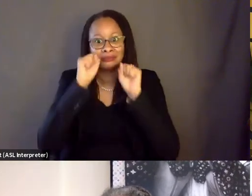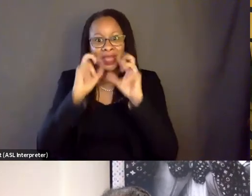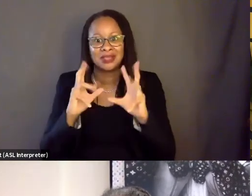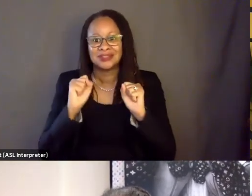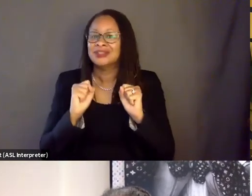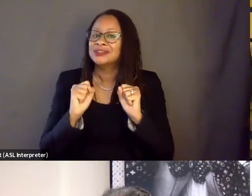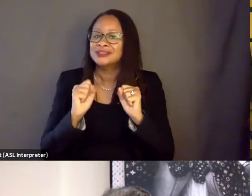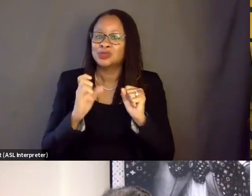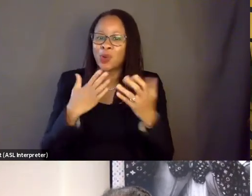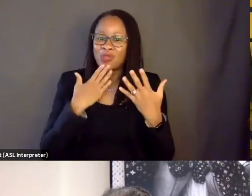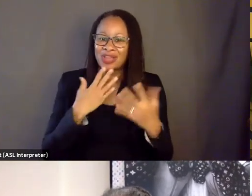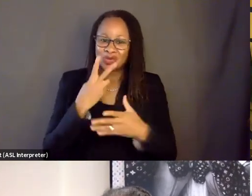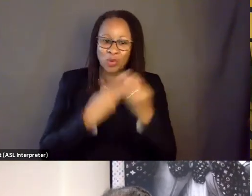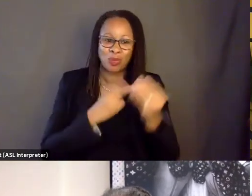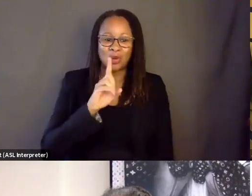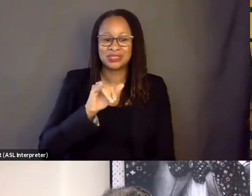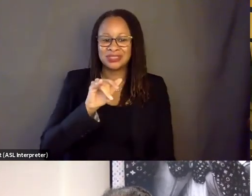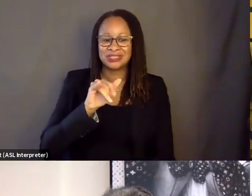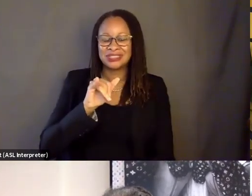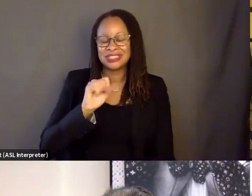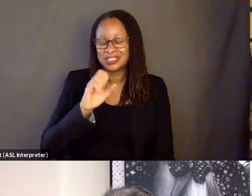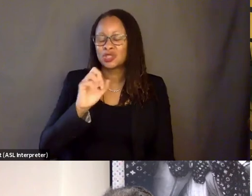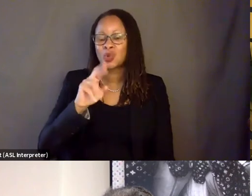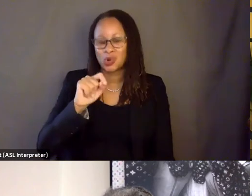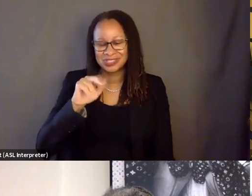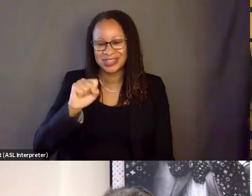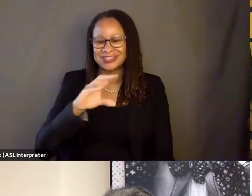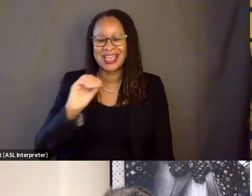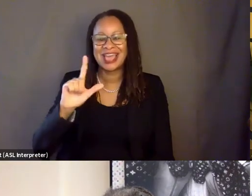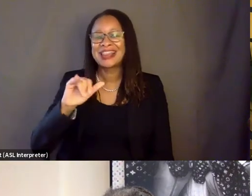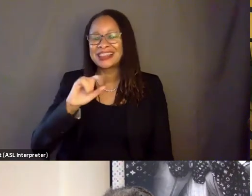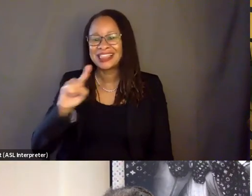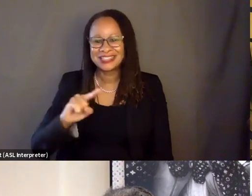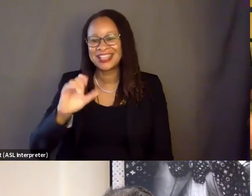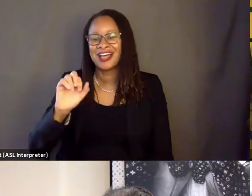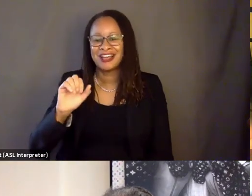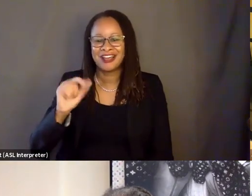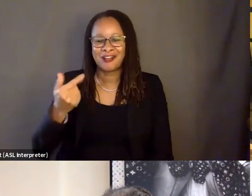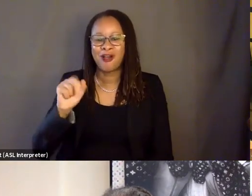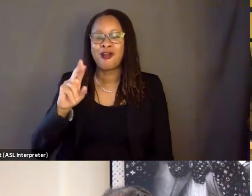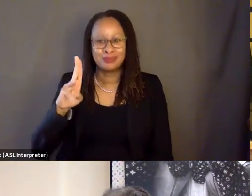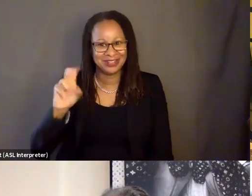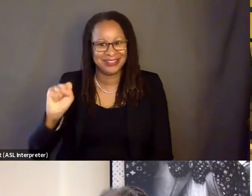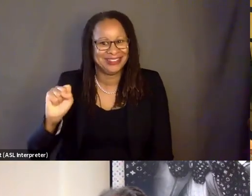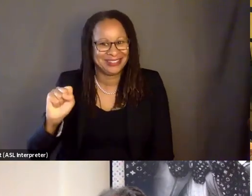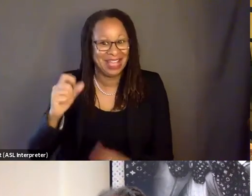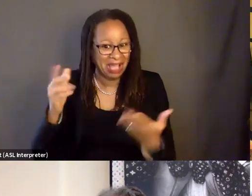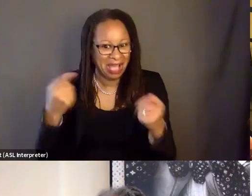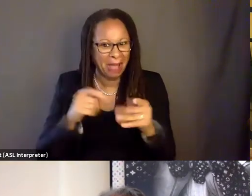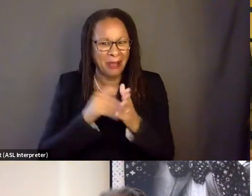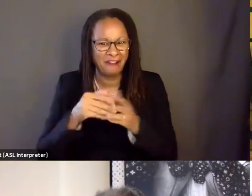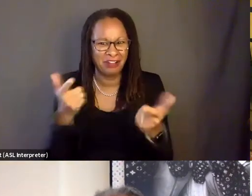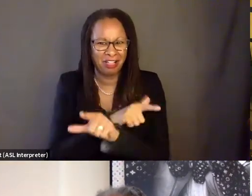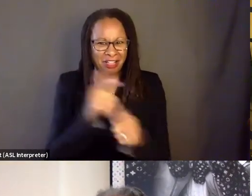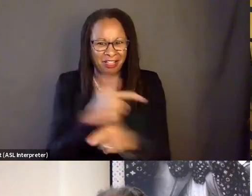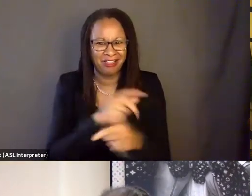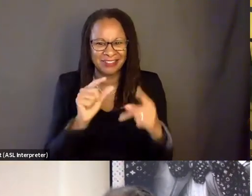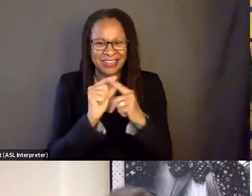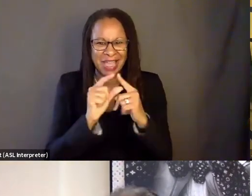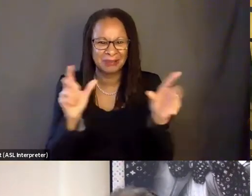to Lisa Cortés and Liz Garbus for being a part of this. Does that happen often? Liz. Don't worry.